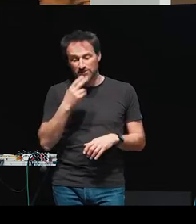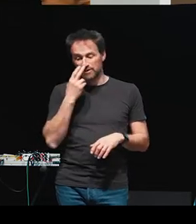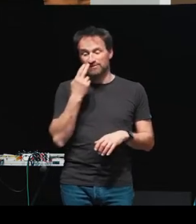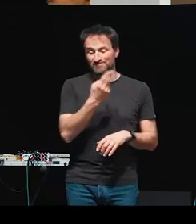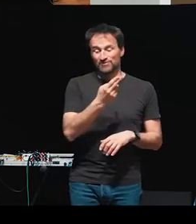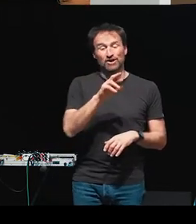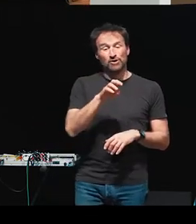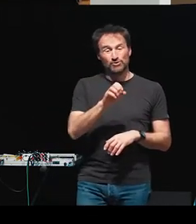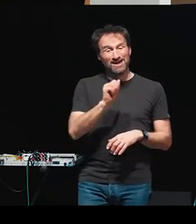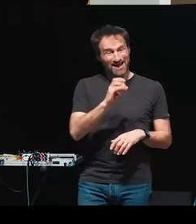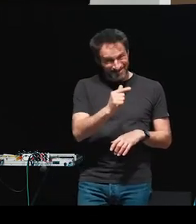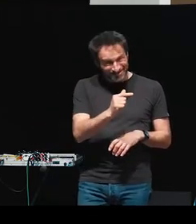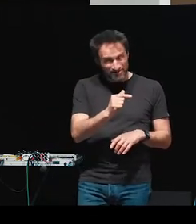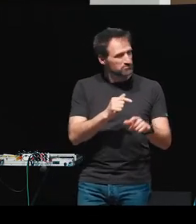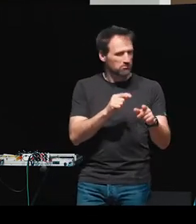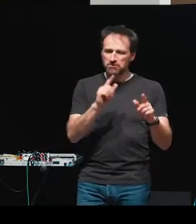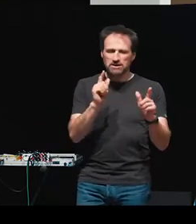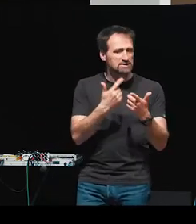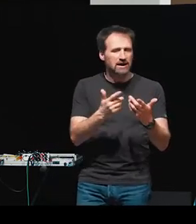syntax for actually